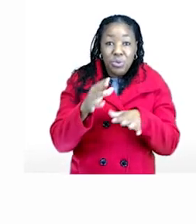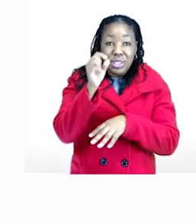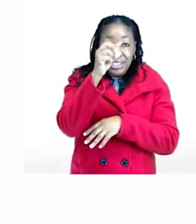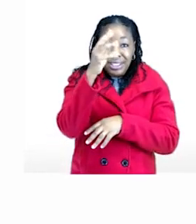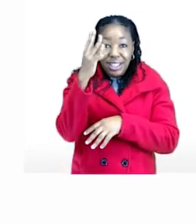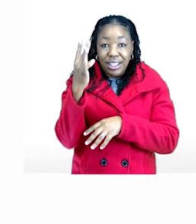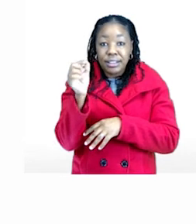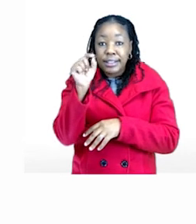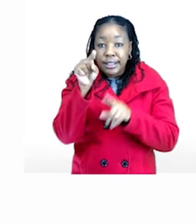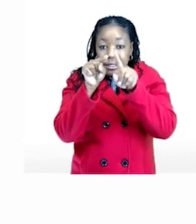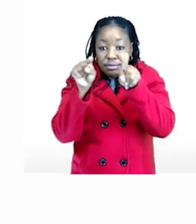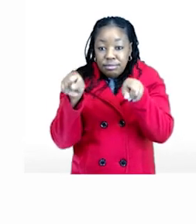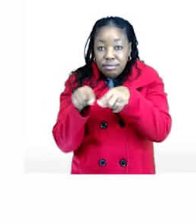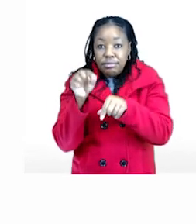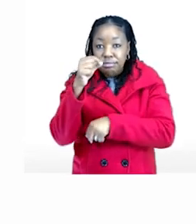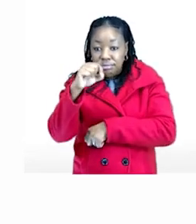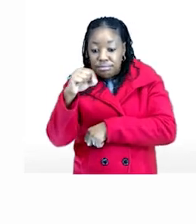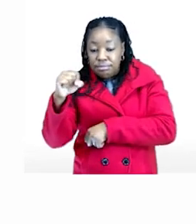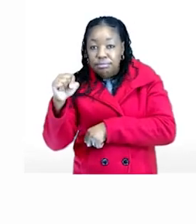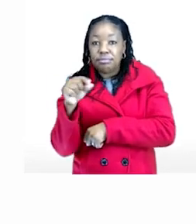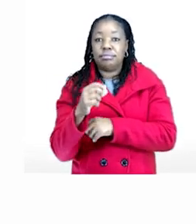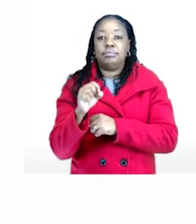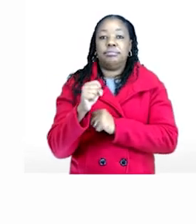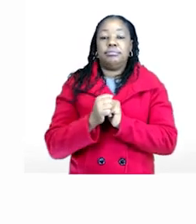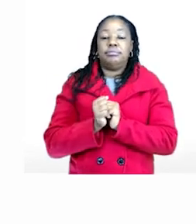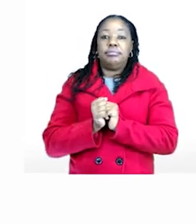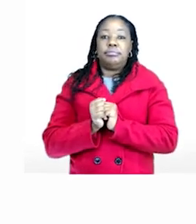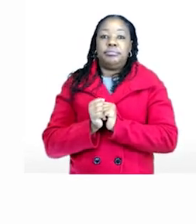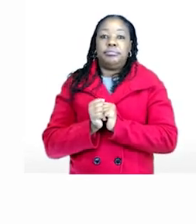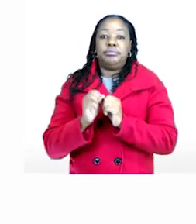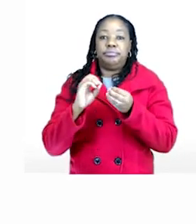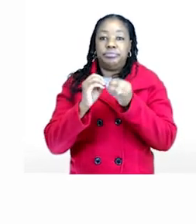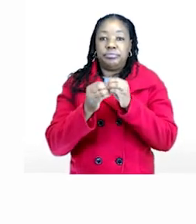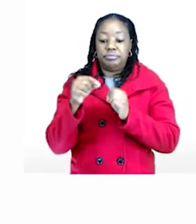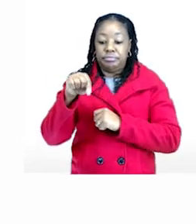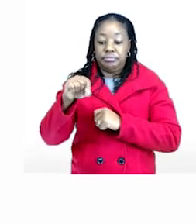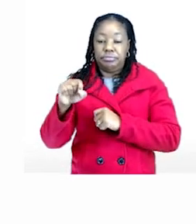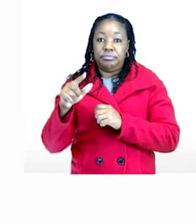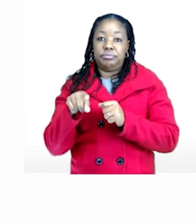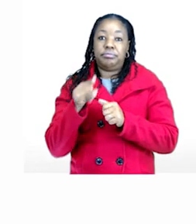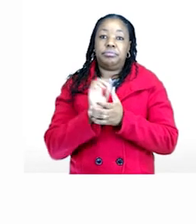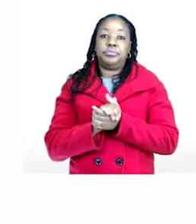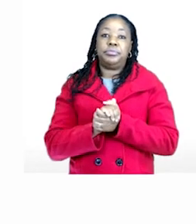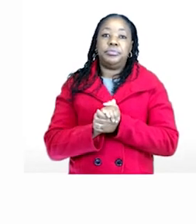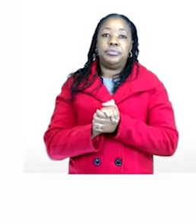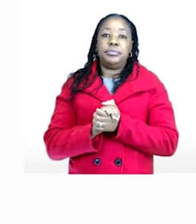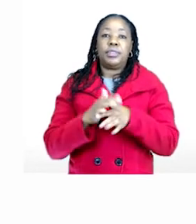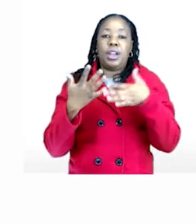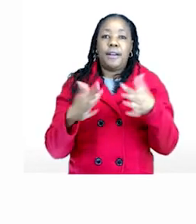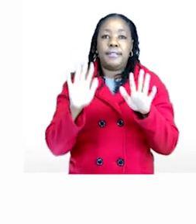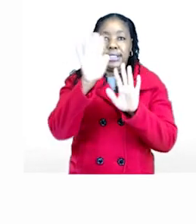the block right at the bottom of page 4 of your booklet and color in